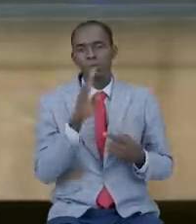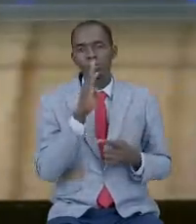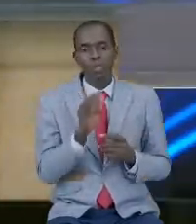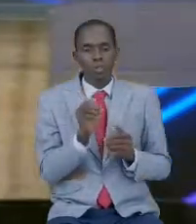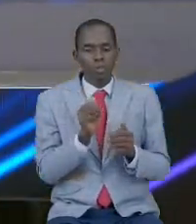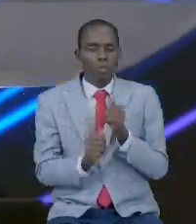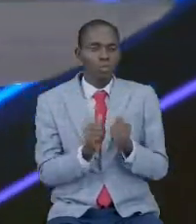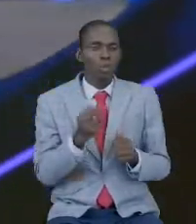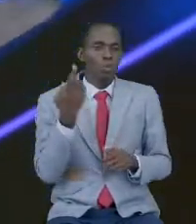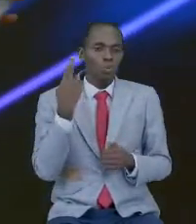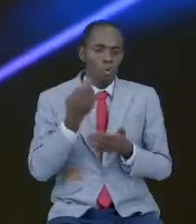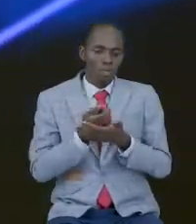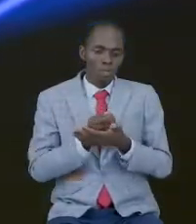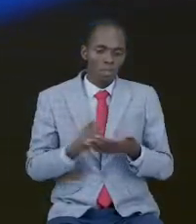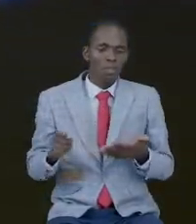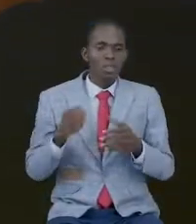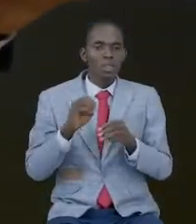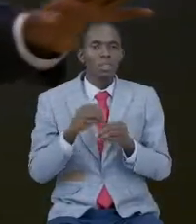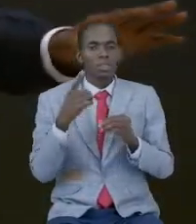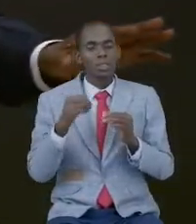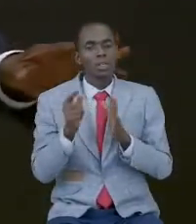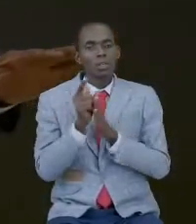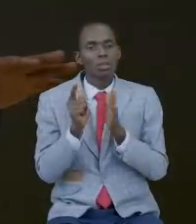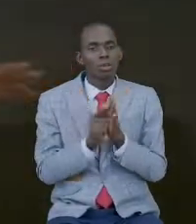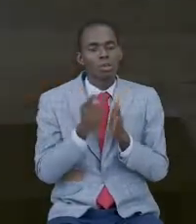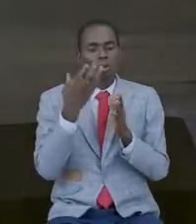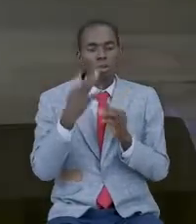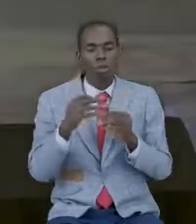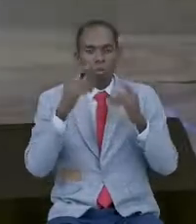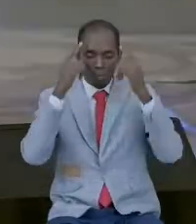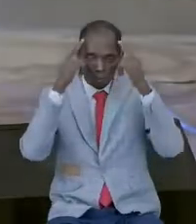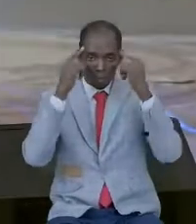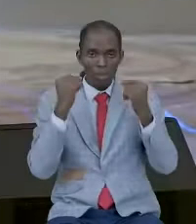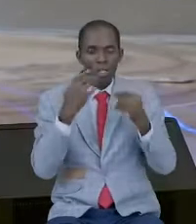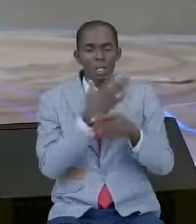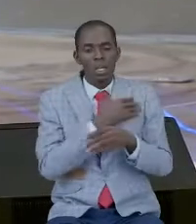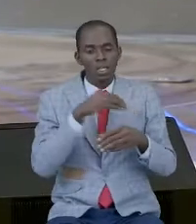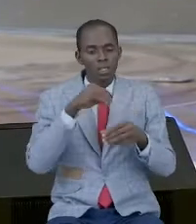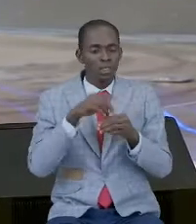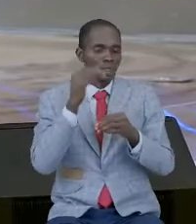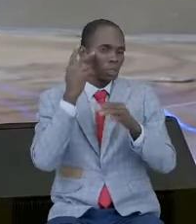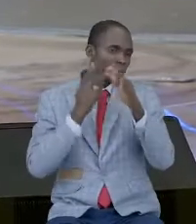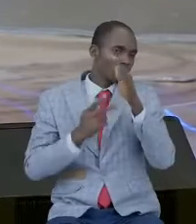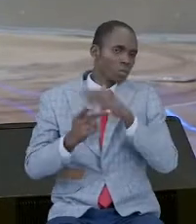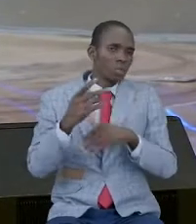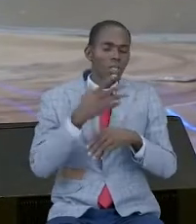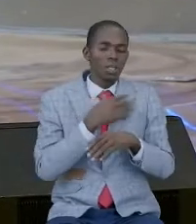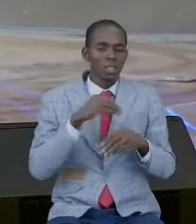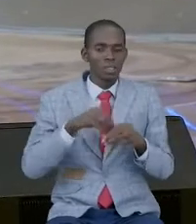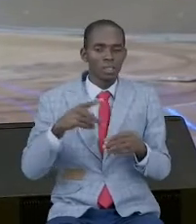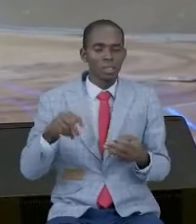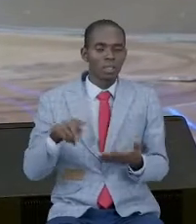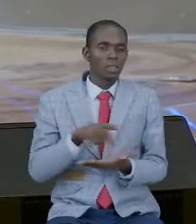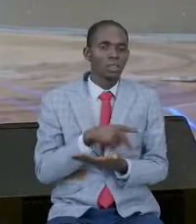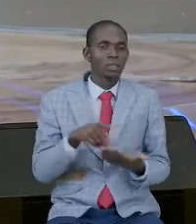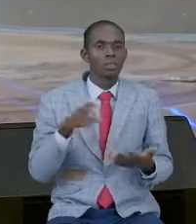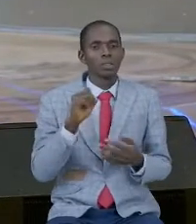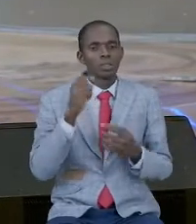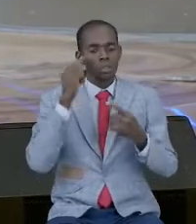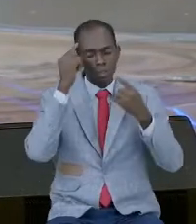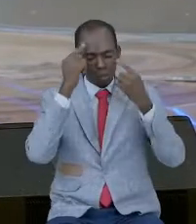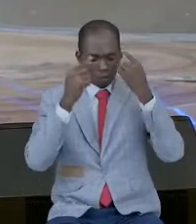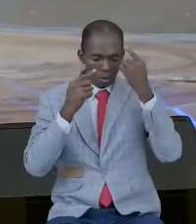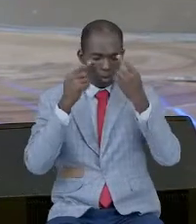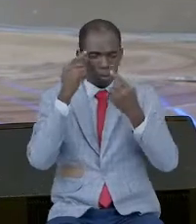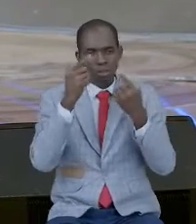were written in the law of Moses and in the prophets and in the Psalms